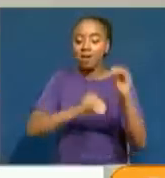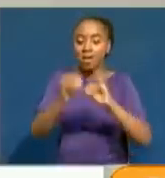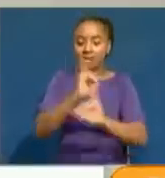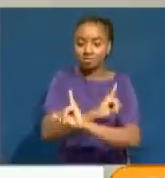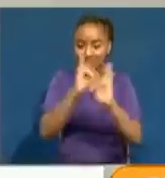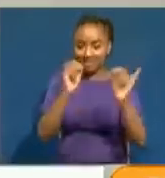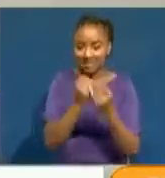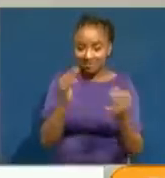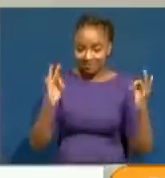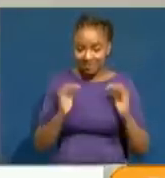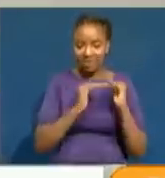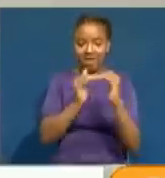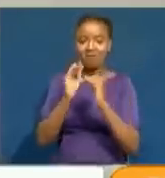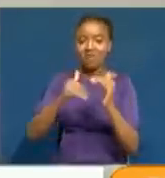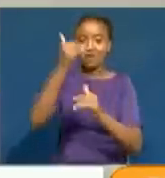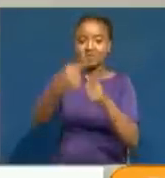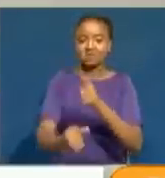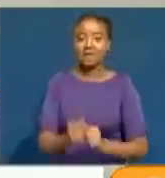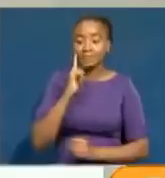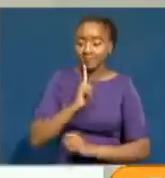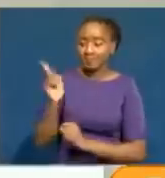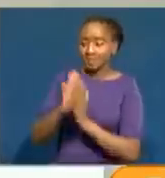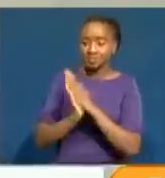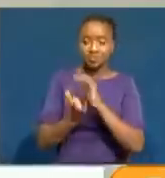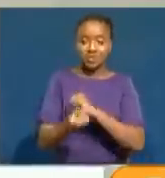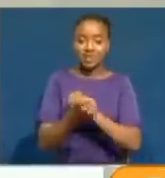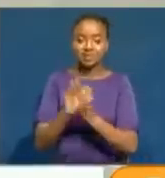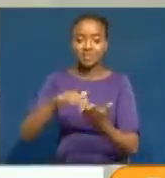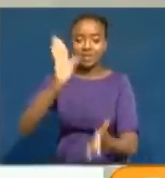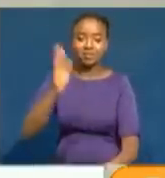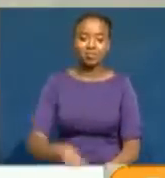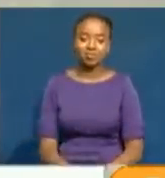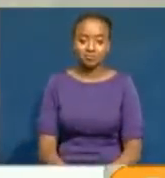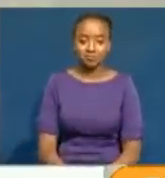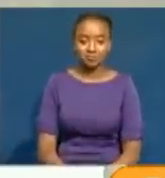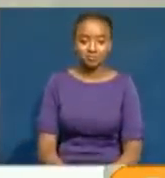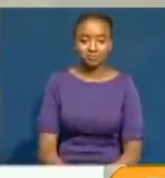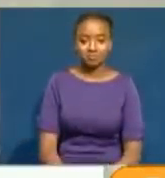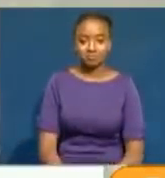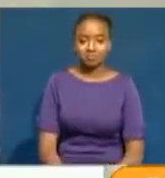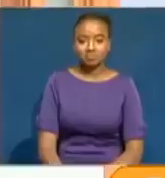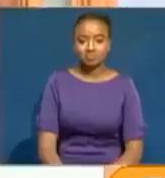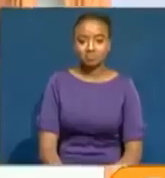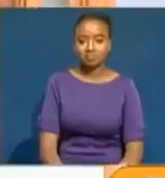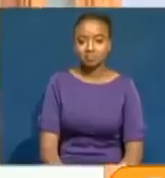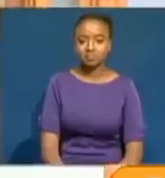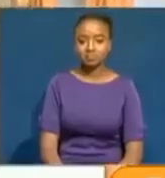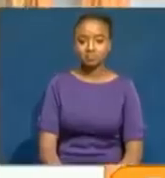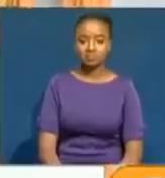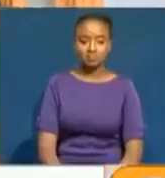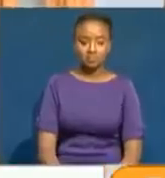and credible polls next year. Well, let's get more from our very own Francis Gashuri.